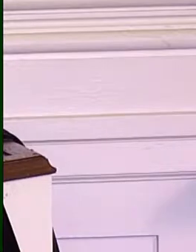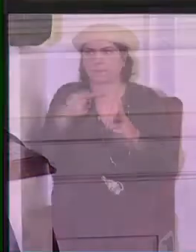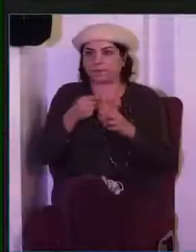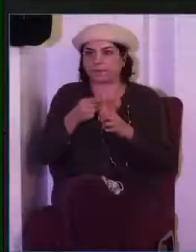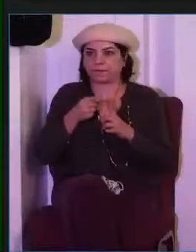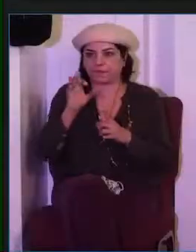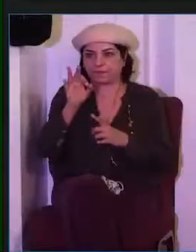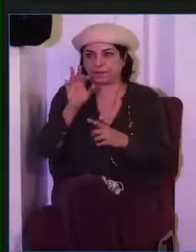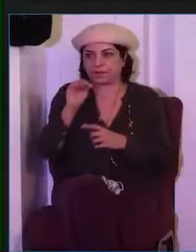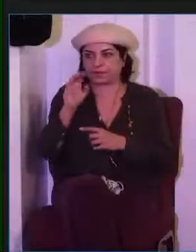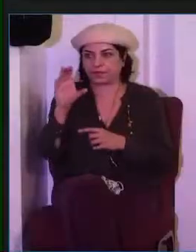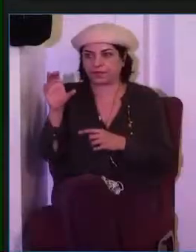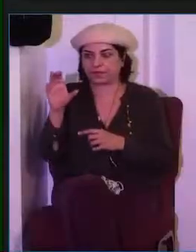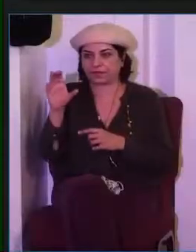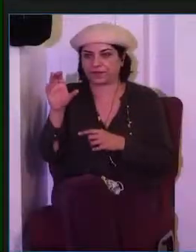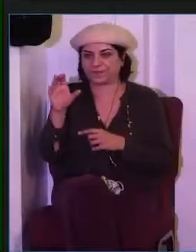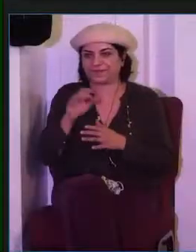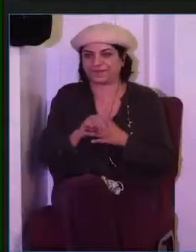Amen. Amen.